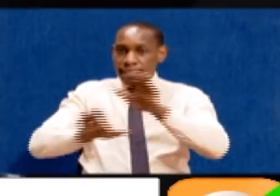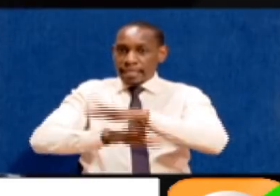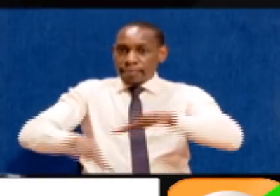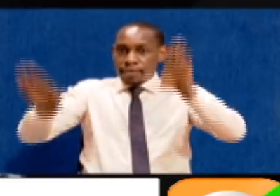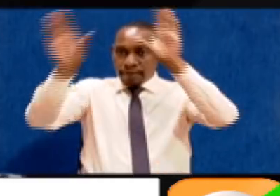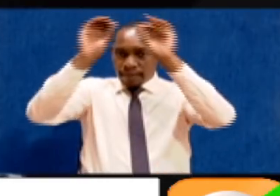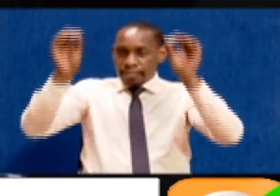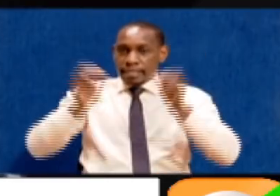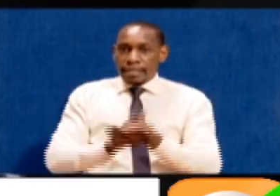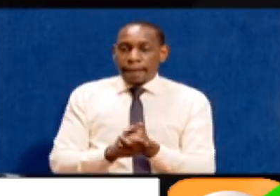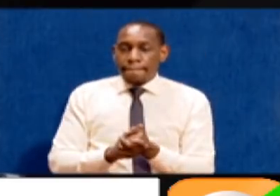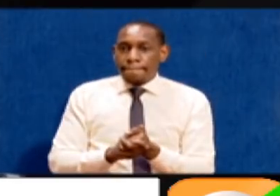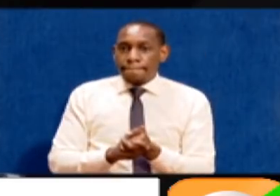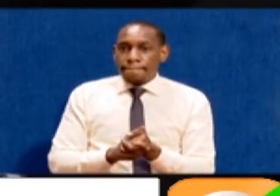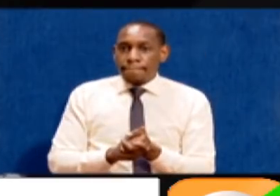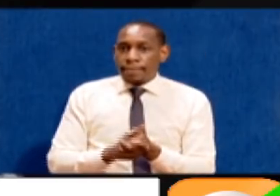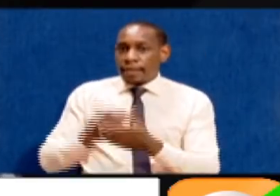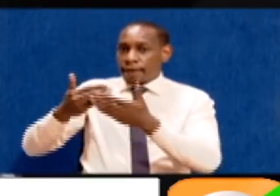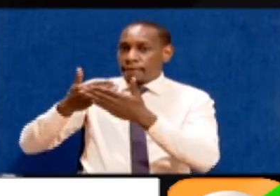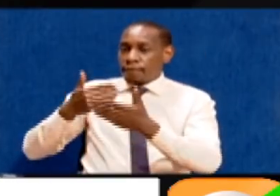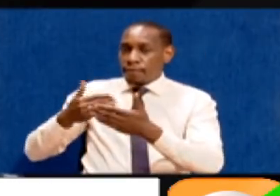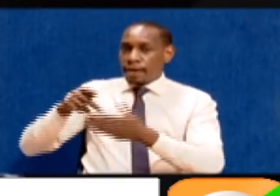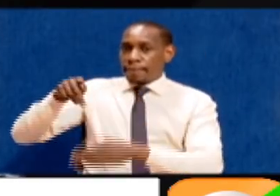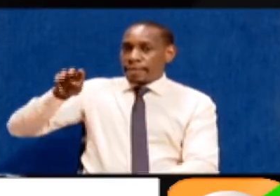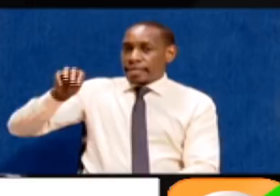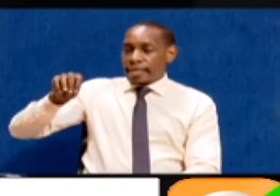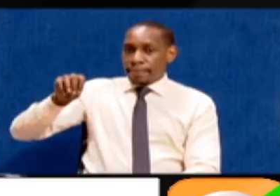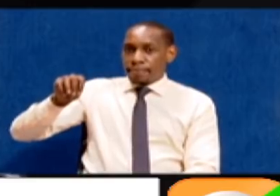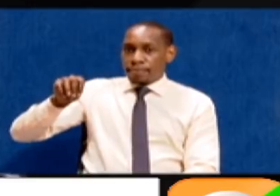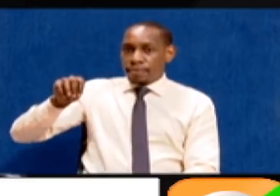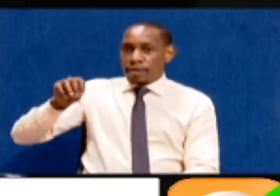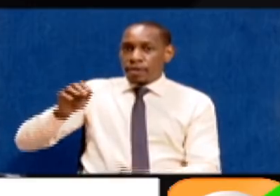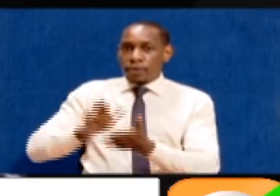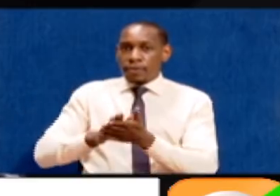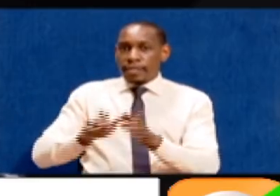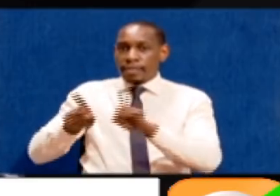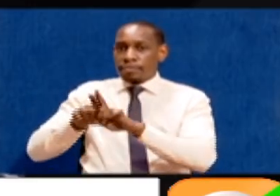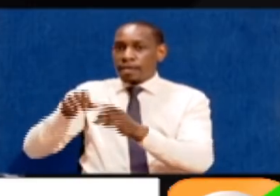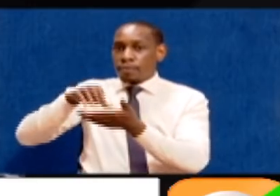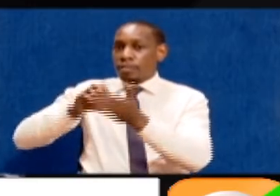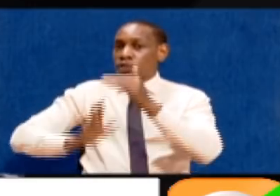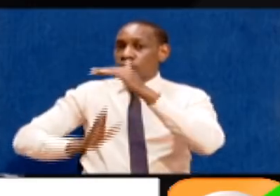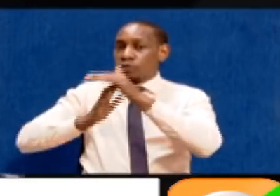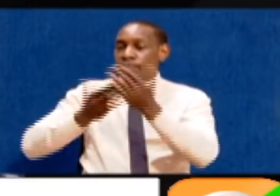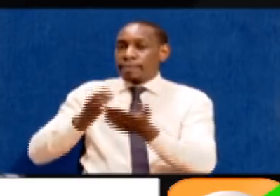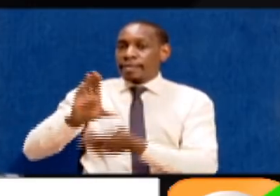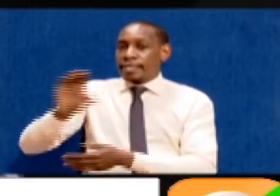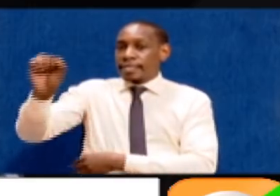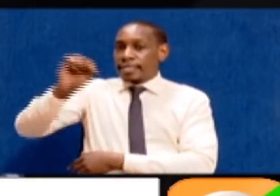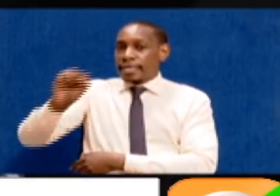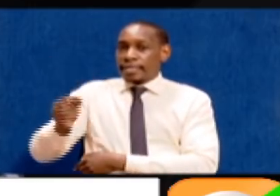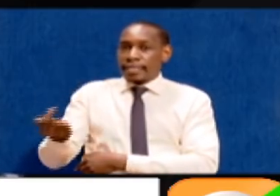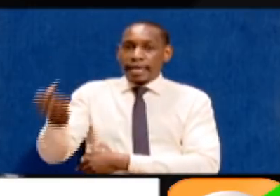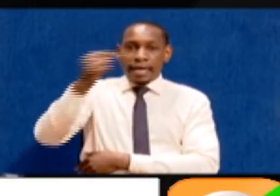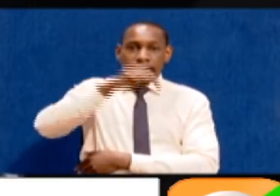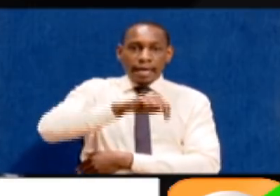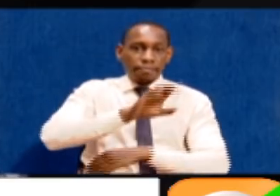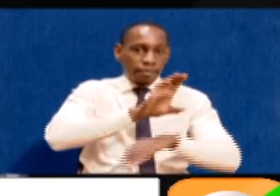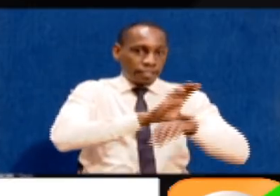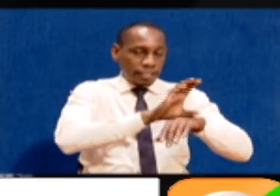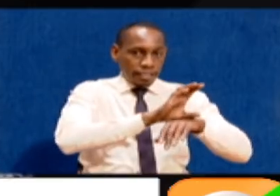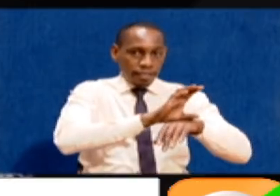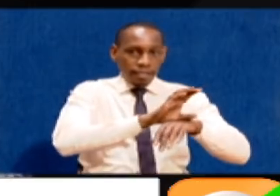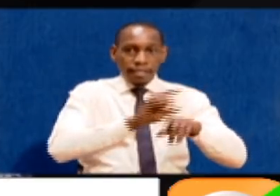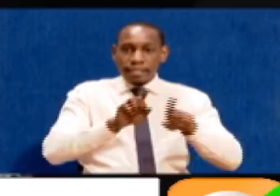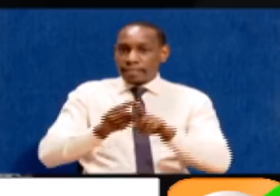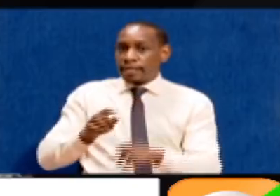president, of a former prime minister, and that, those kinds of people, or a CS, comes into the